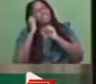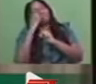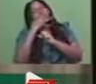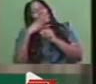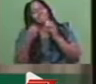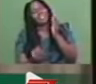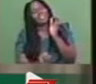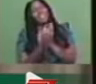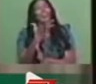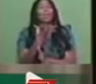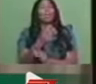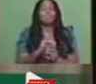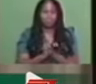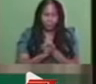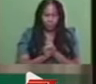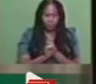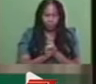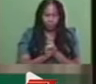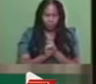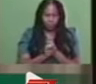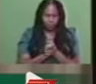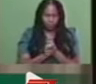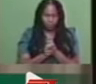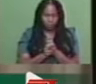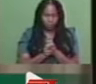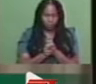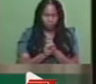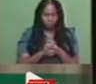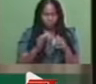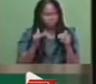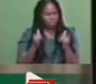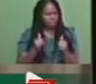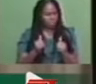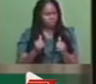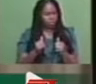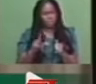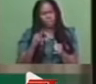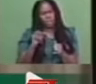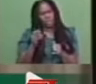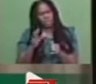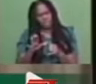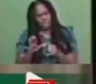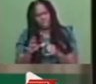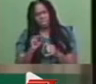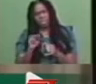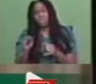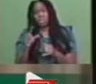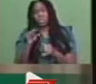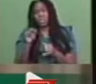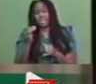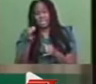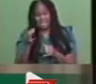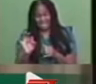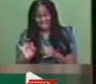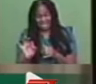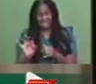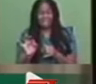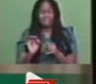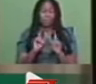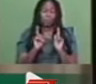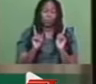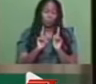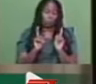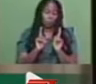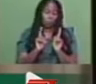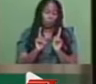2015 to fiscal 2019, with most of that drop coming from a loss of central government tax